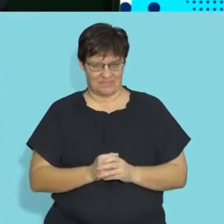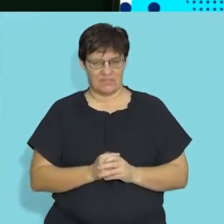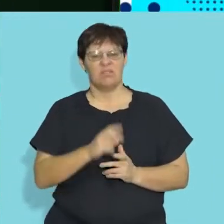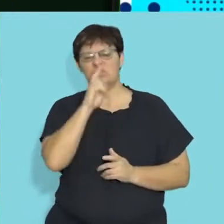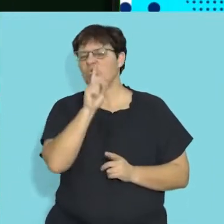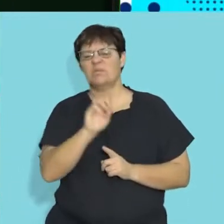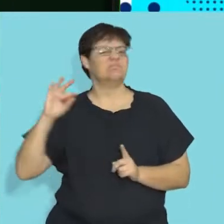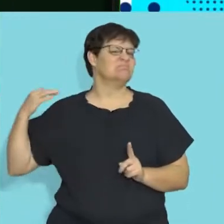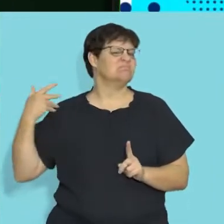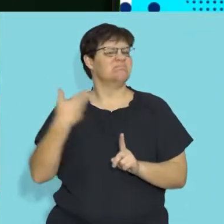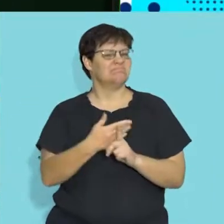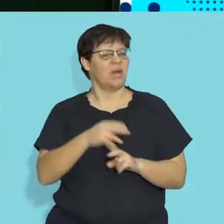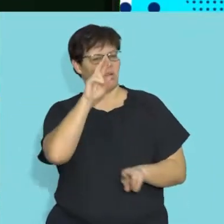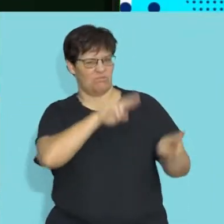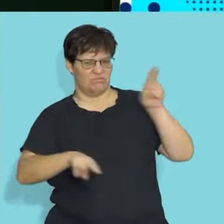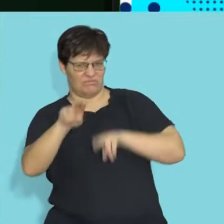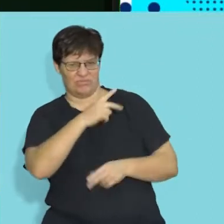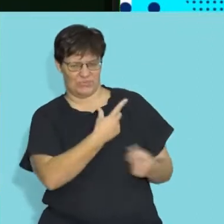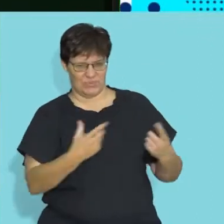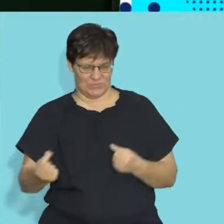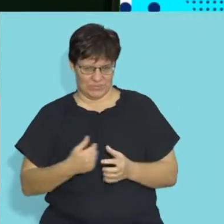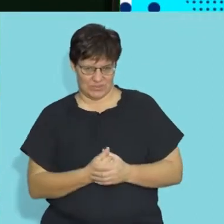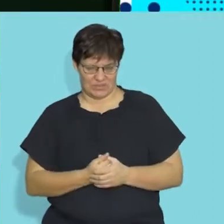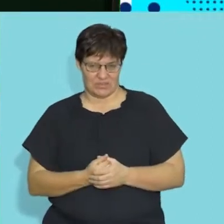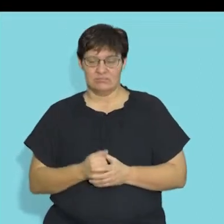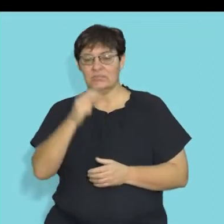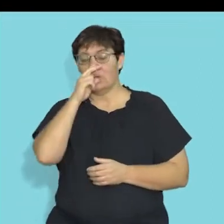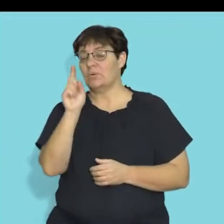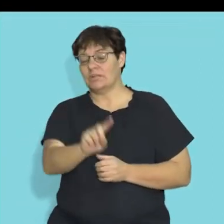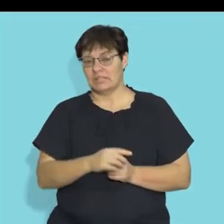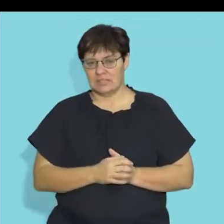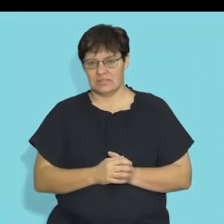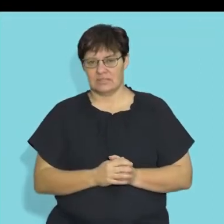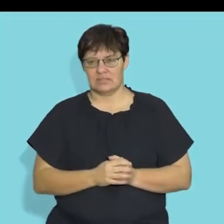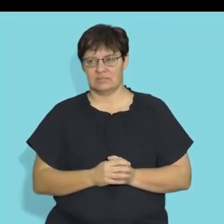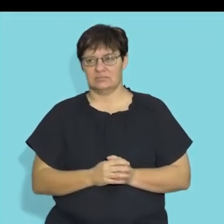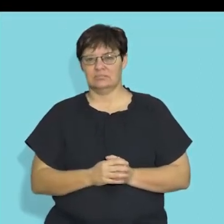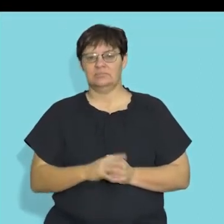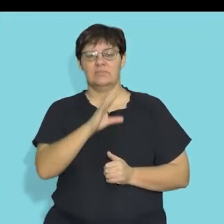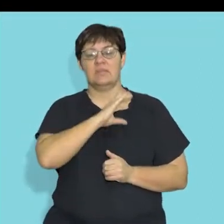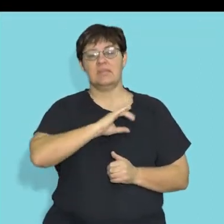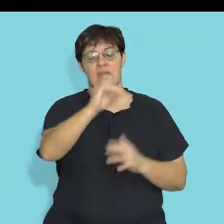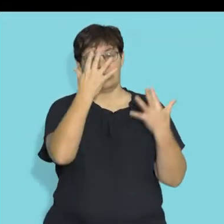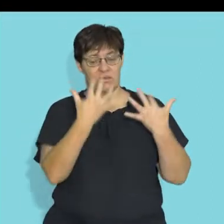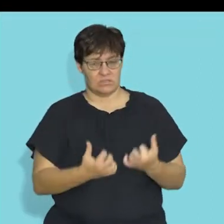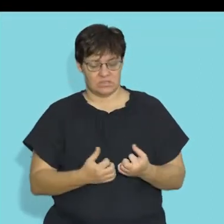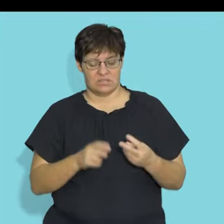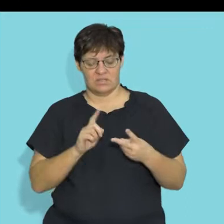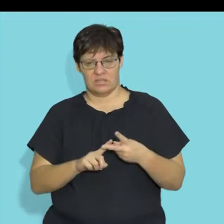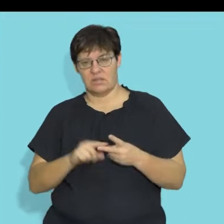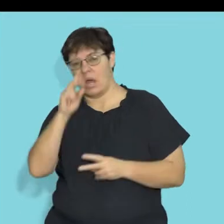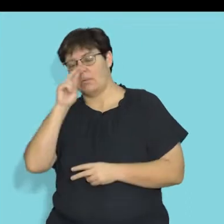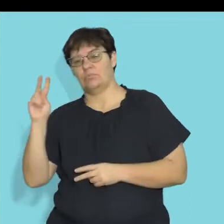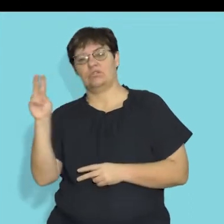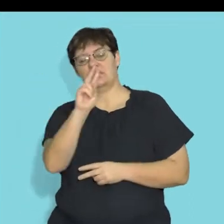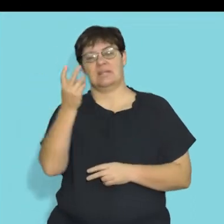we've completed already. And what are we looking at? We're looking at the cash budget and the projected income